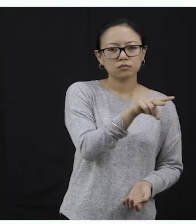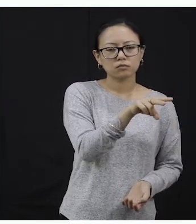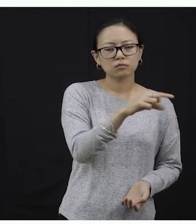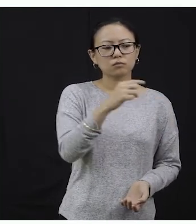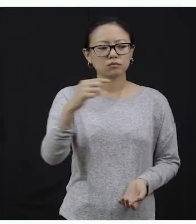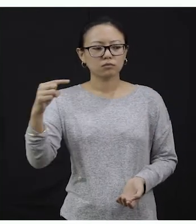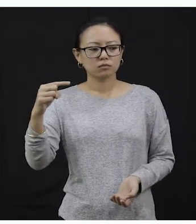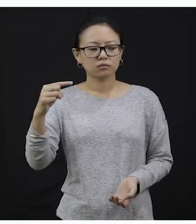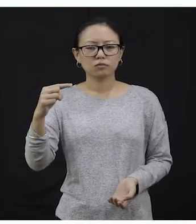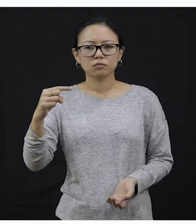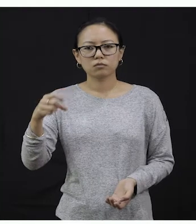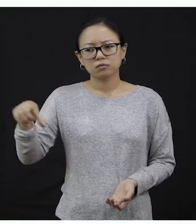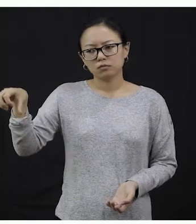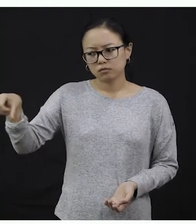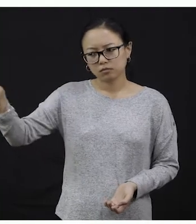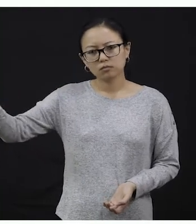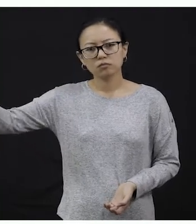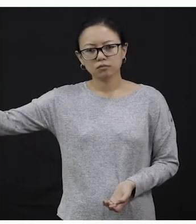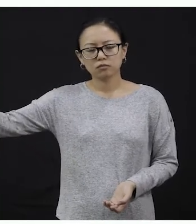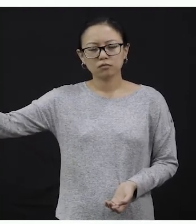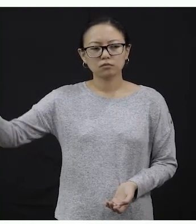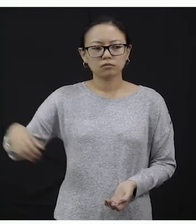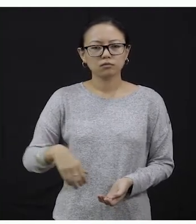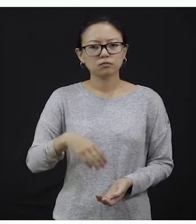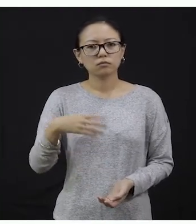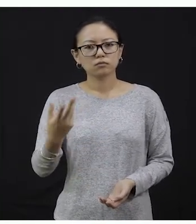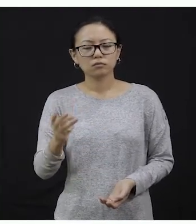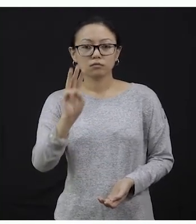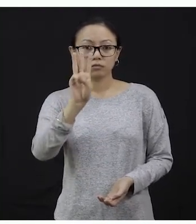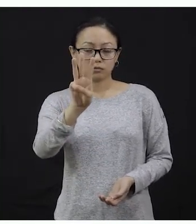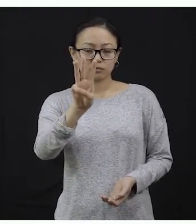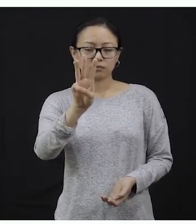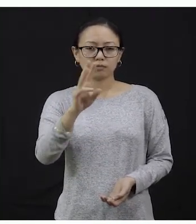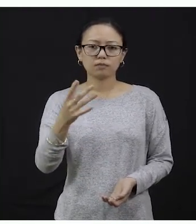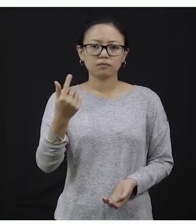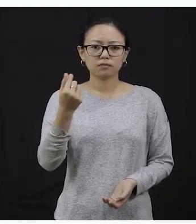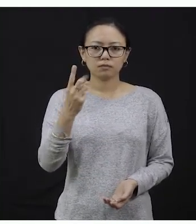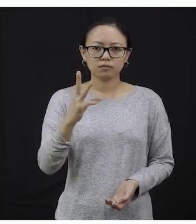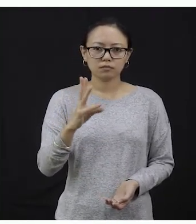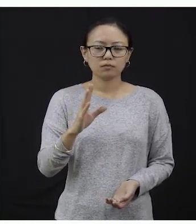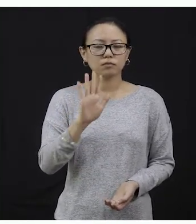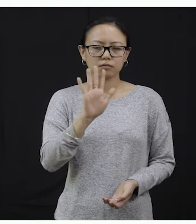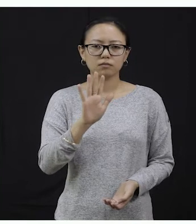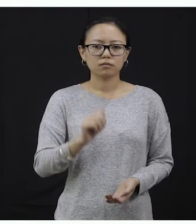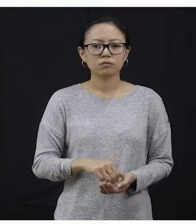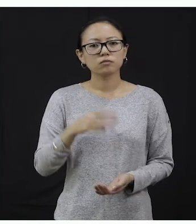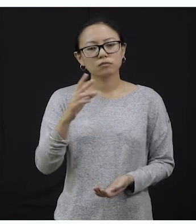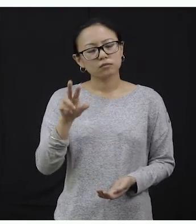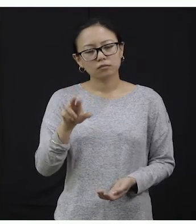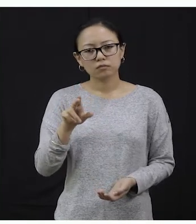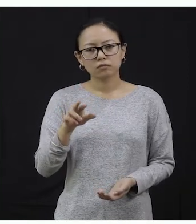So count the 100 here, the number here. 1, 2, 3, 3-digit, right? So all these 3 digits